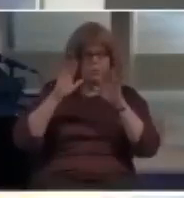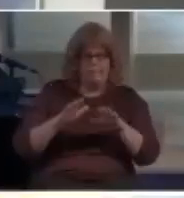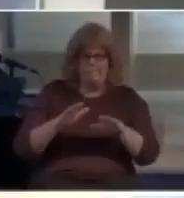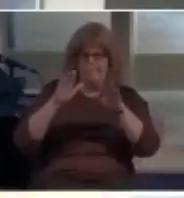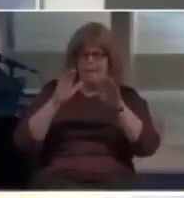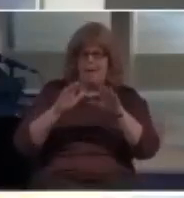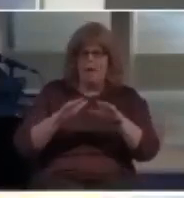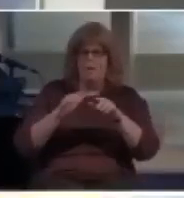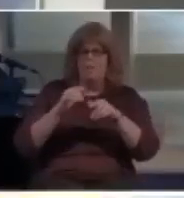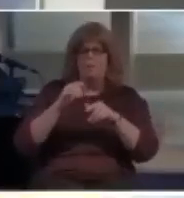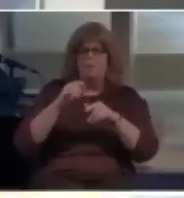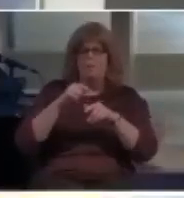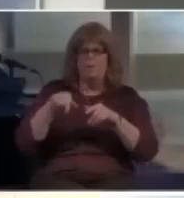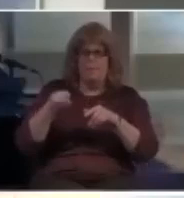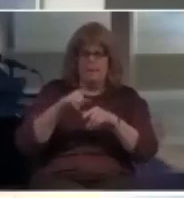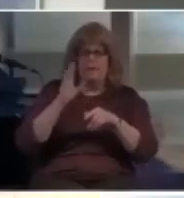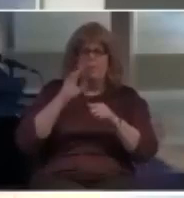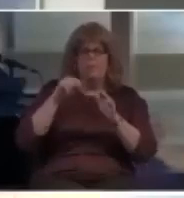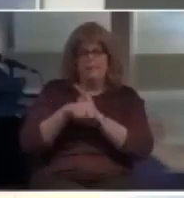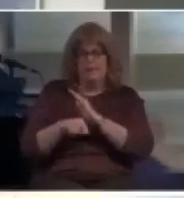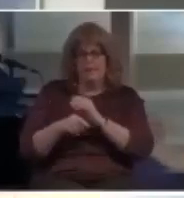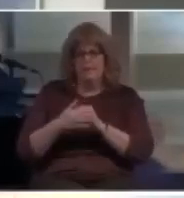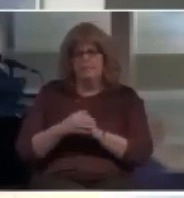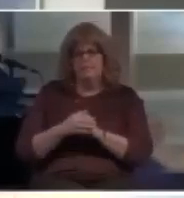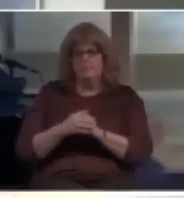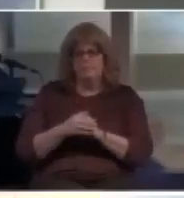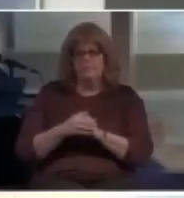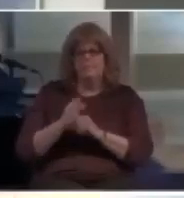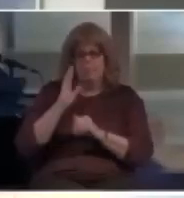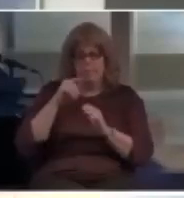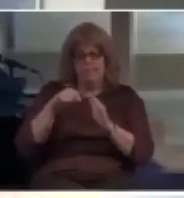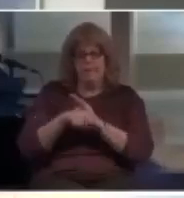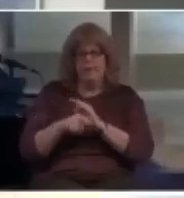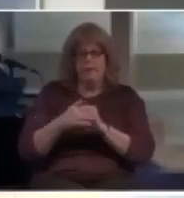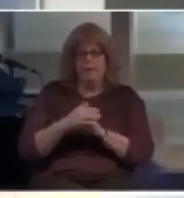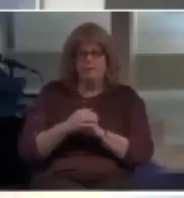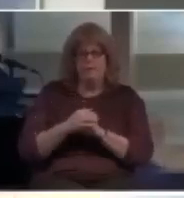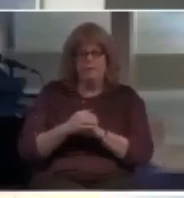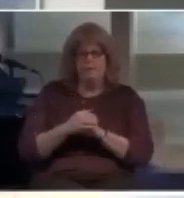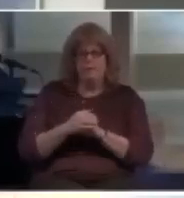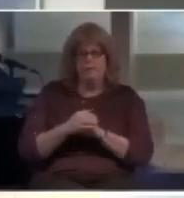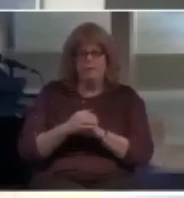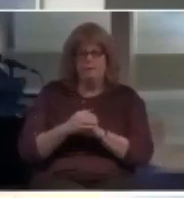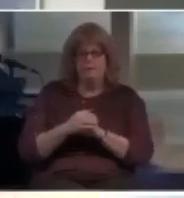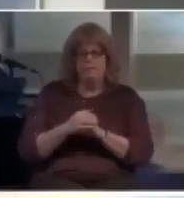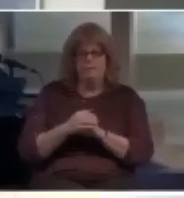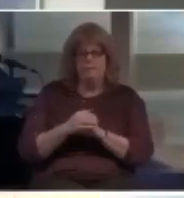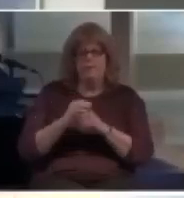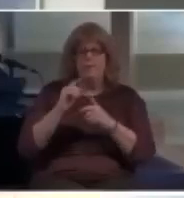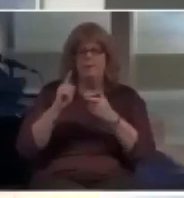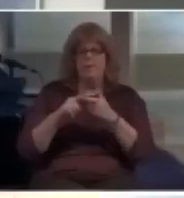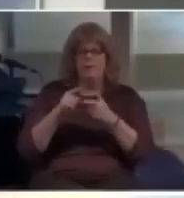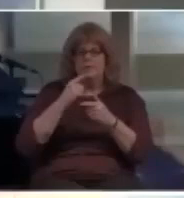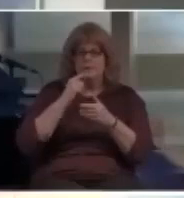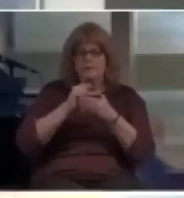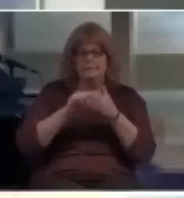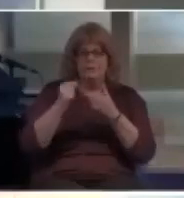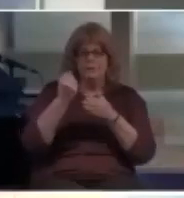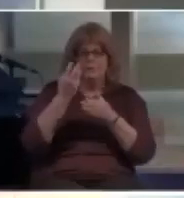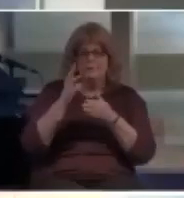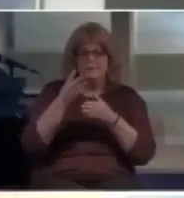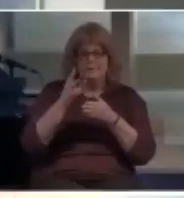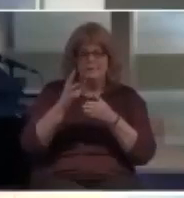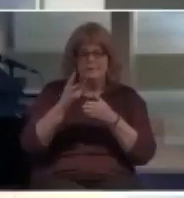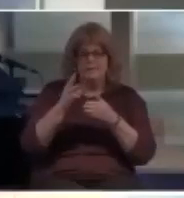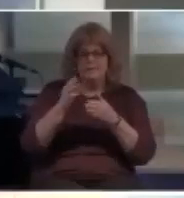they are killed. And then he goes on and he says, verse 16, there's the